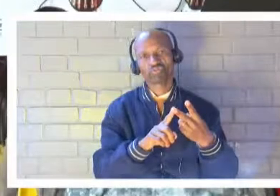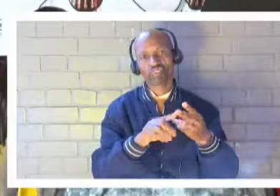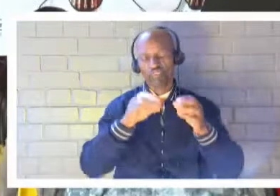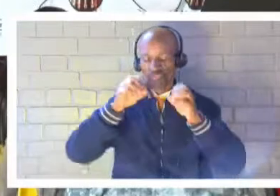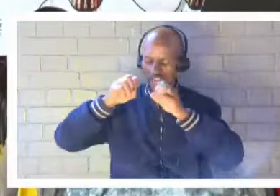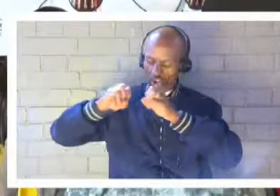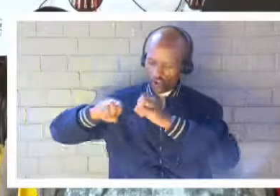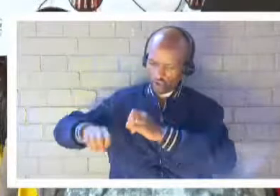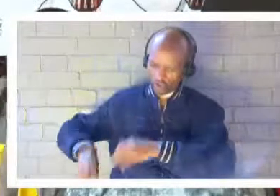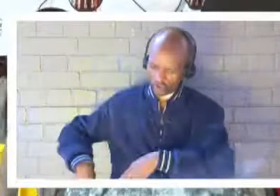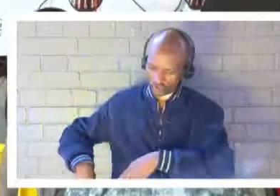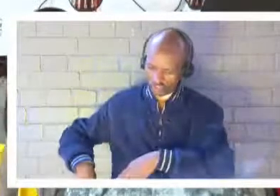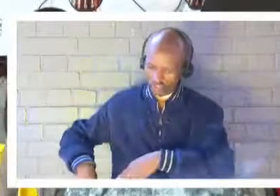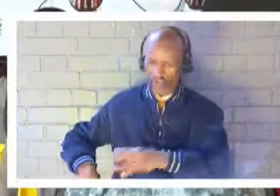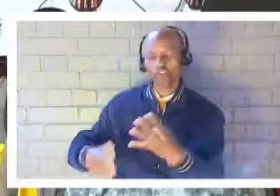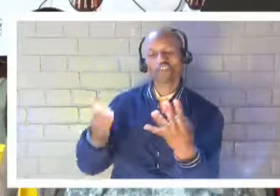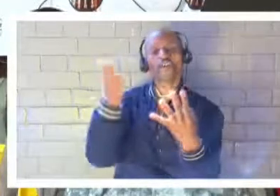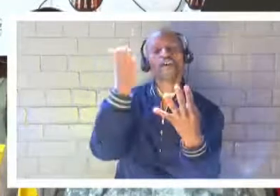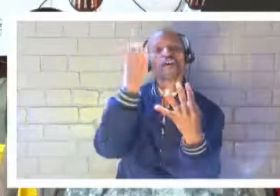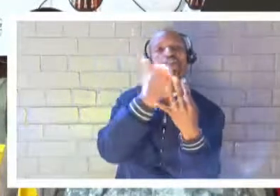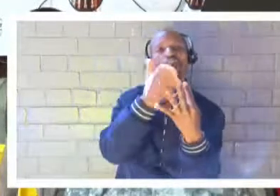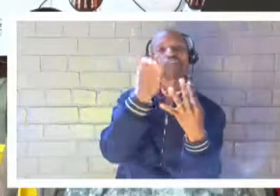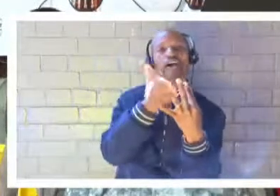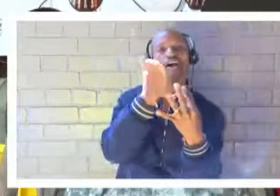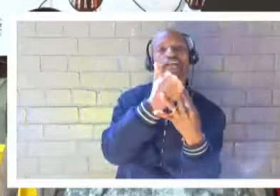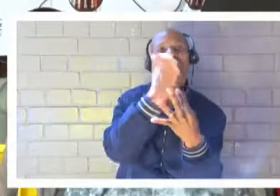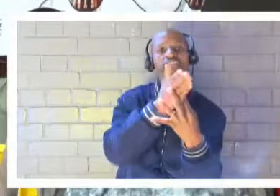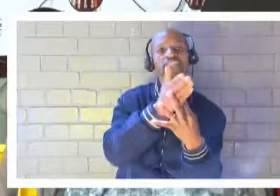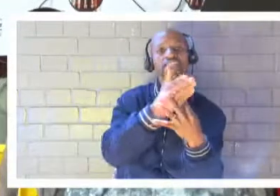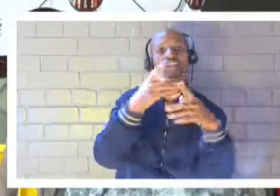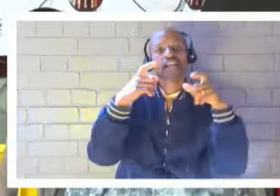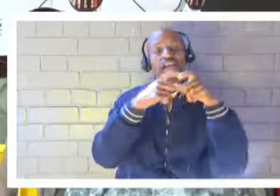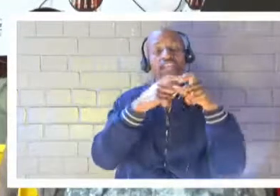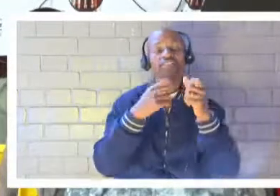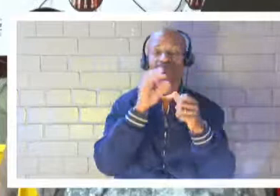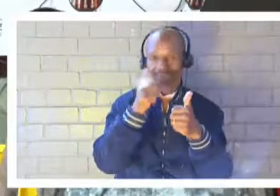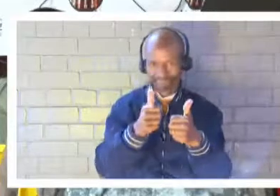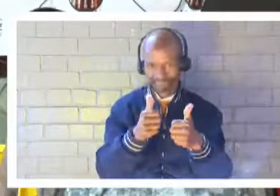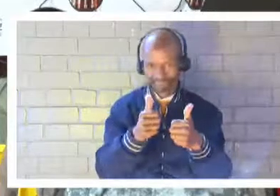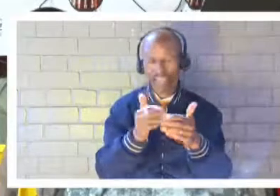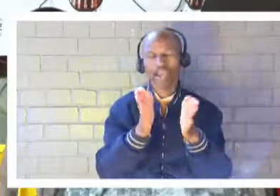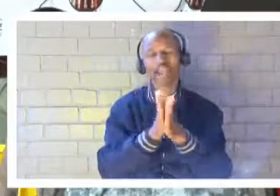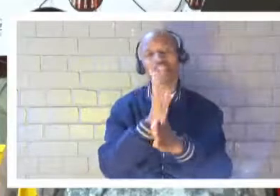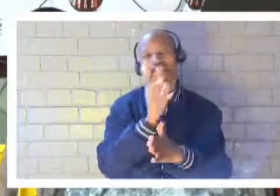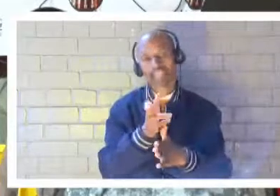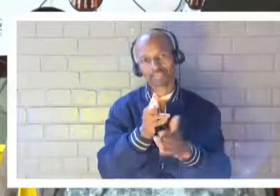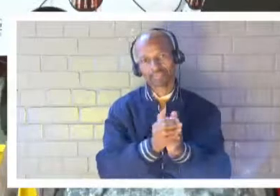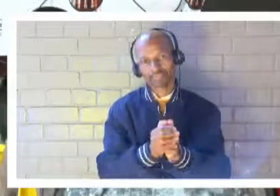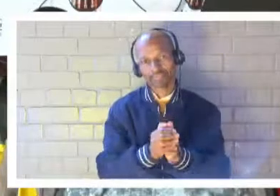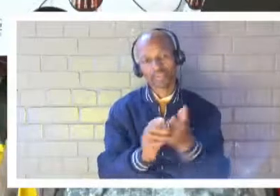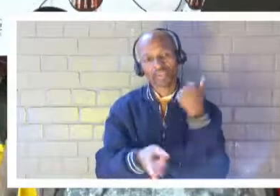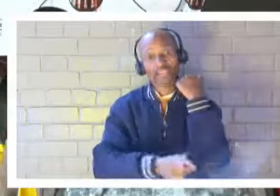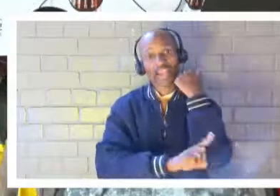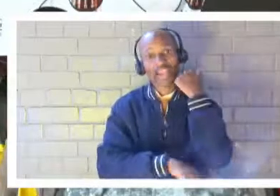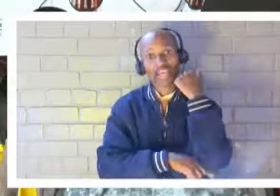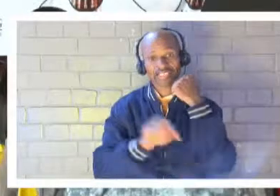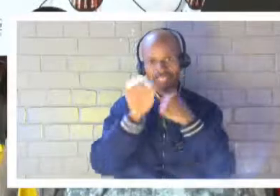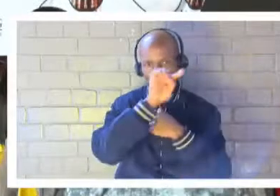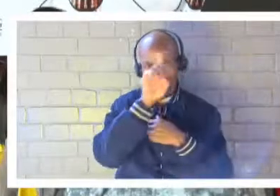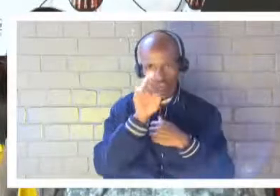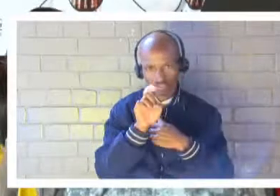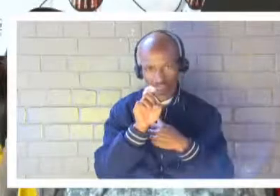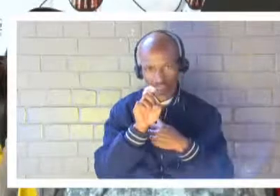of files, cards. I pass there. Then the last is a